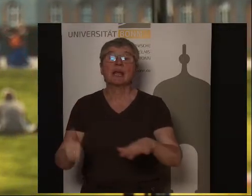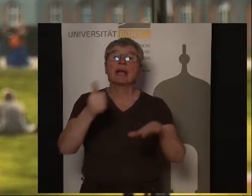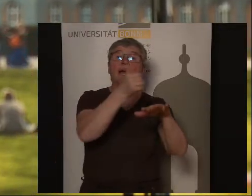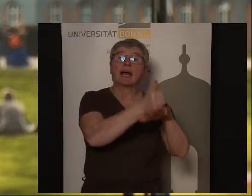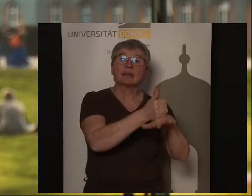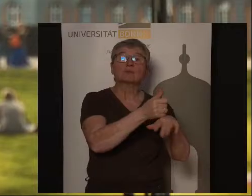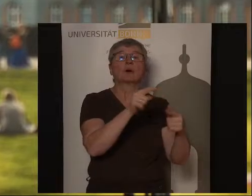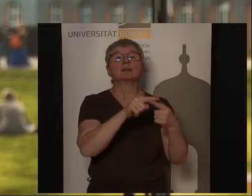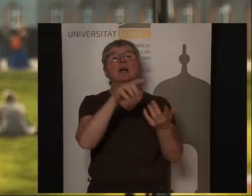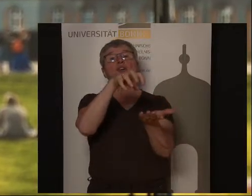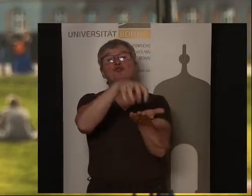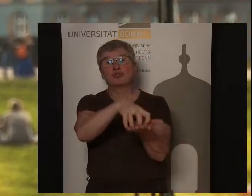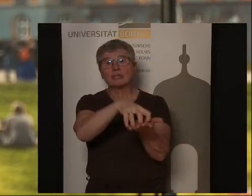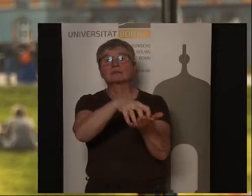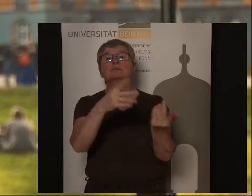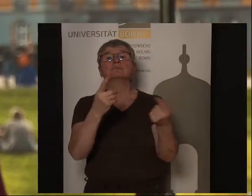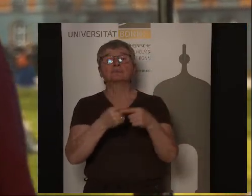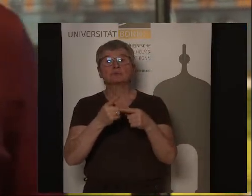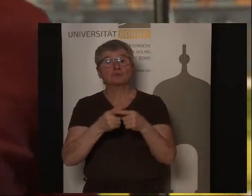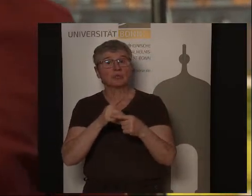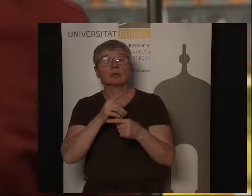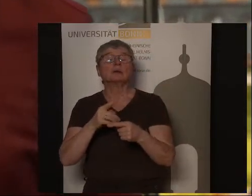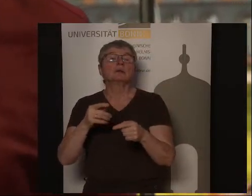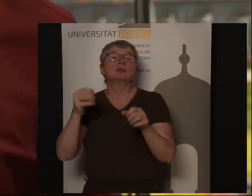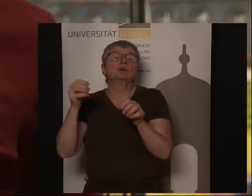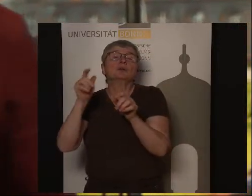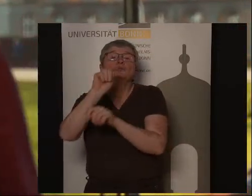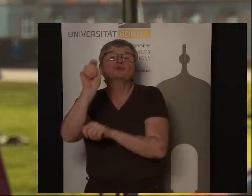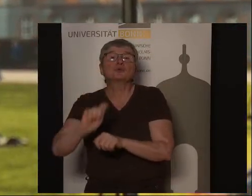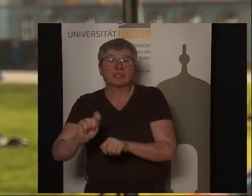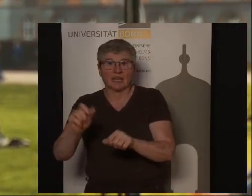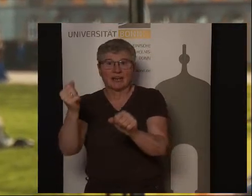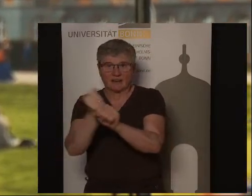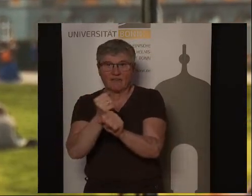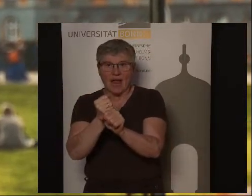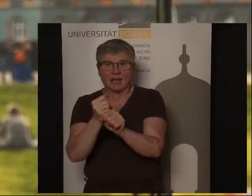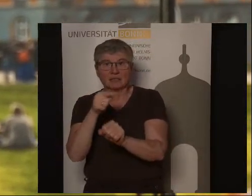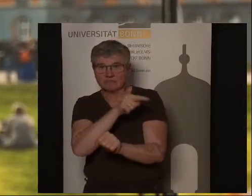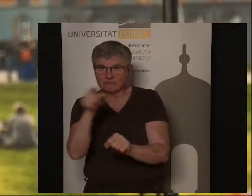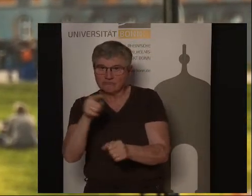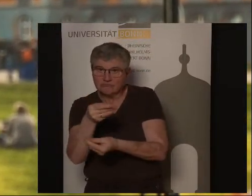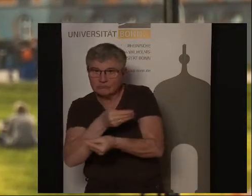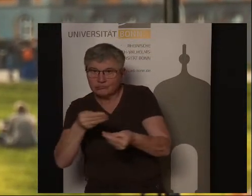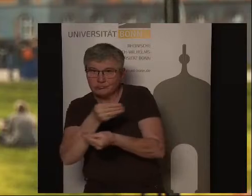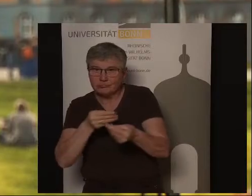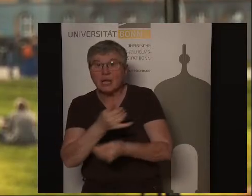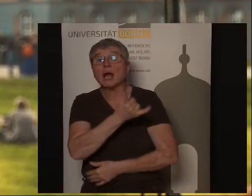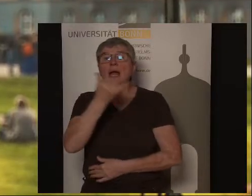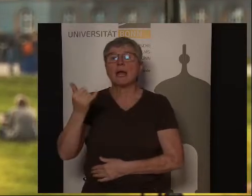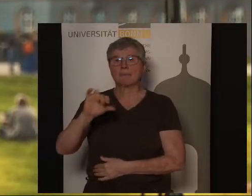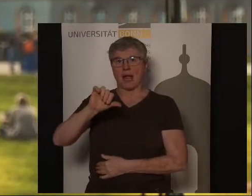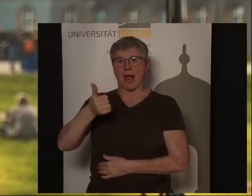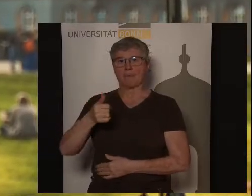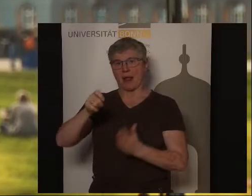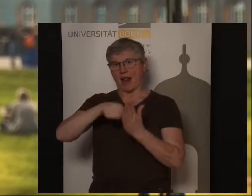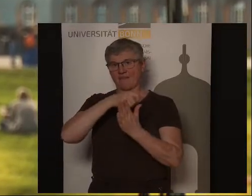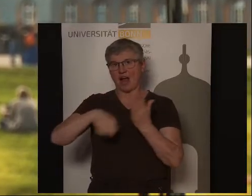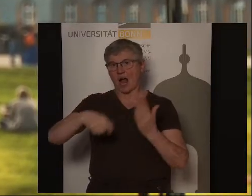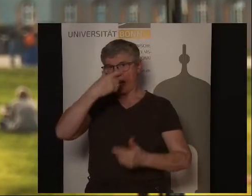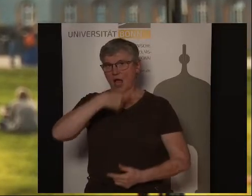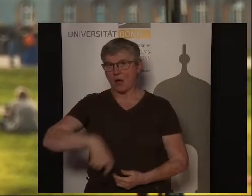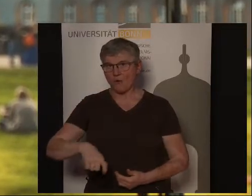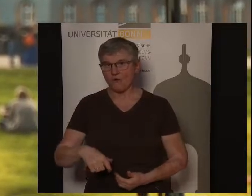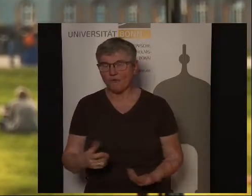represents students vis-à-vis the rectorate, student services, and also the city of Bonn, so politics. Once a year we